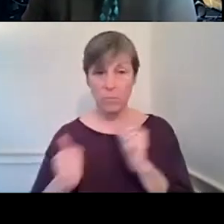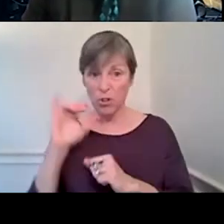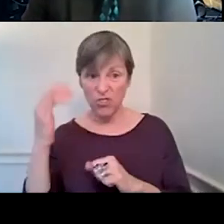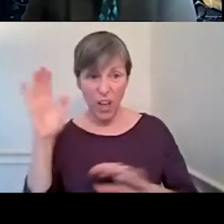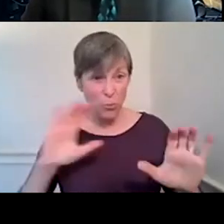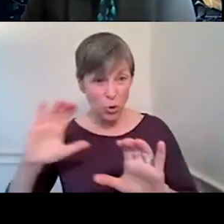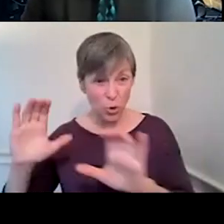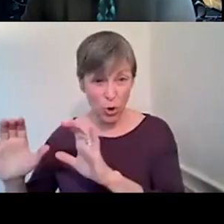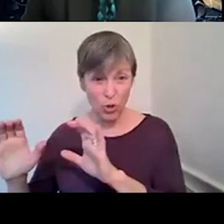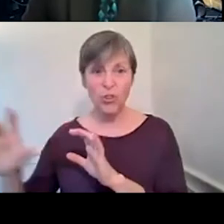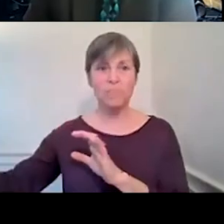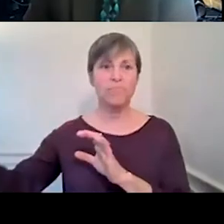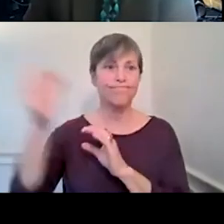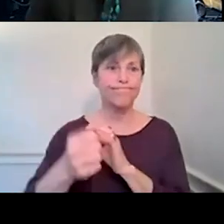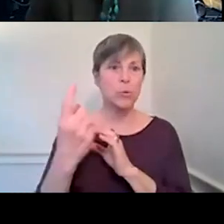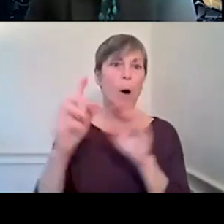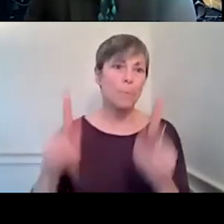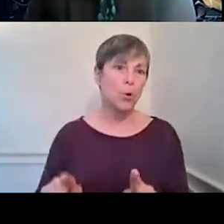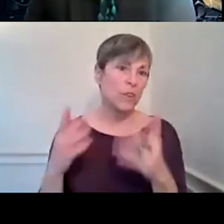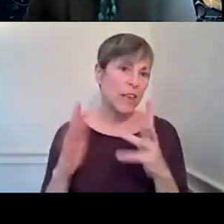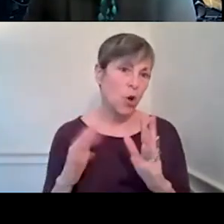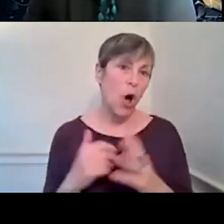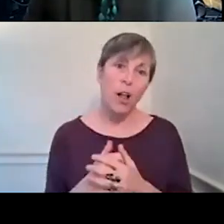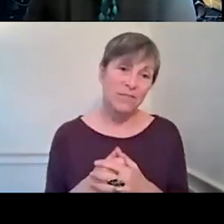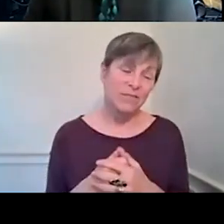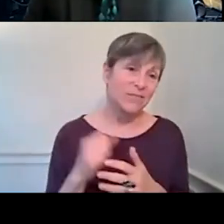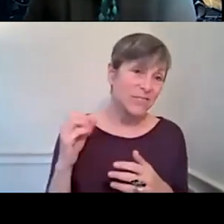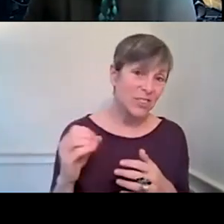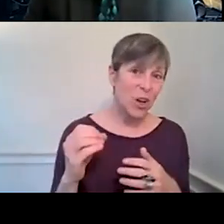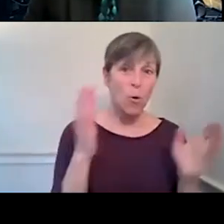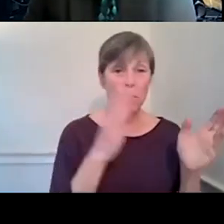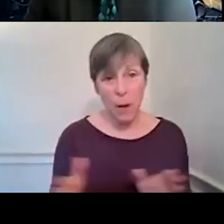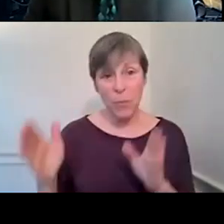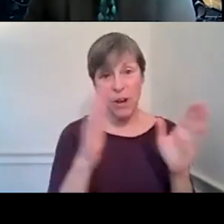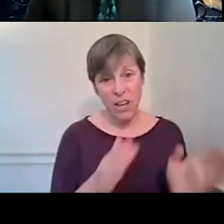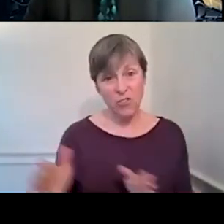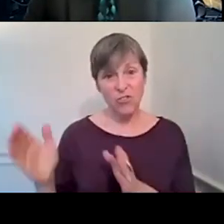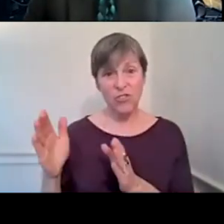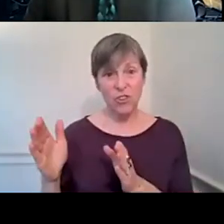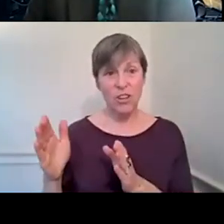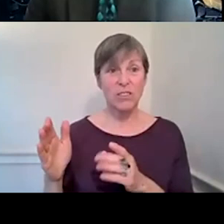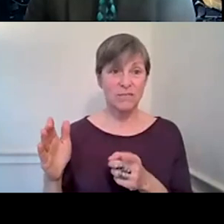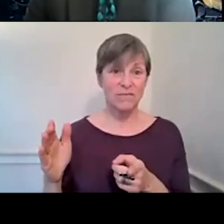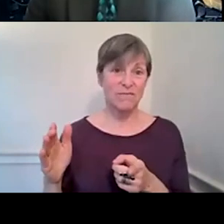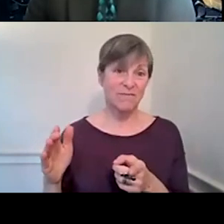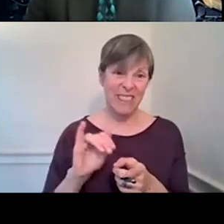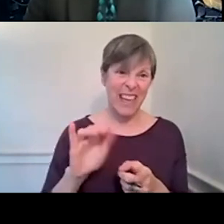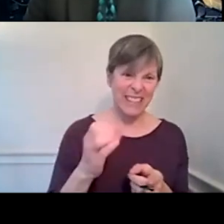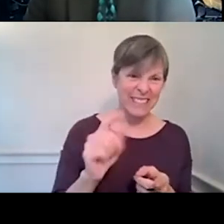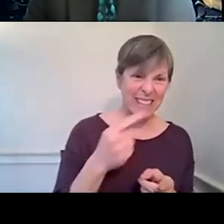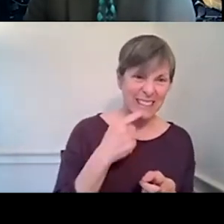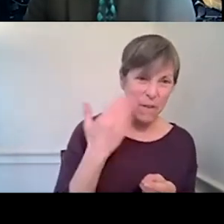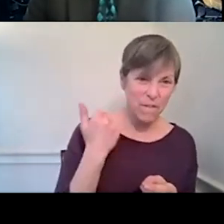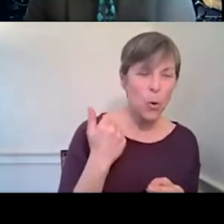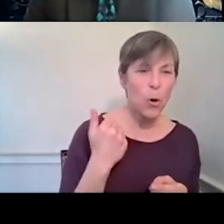they only select one candidate. So the preparation, I think Chad also mentioned earlier, is that it's to